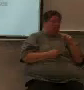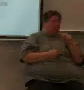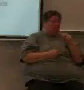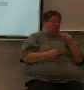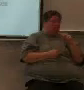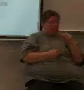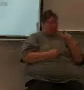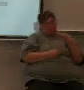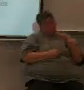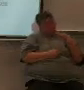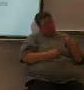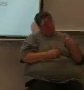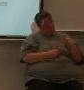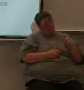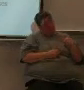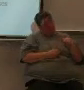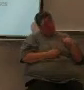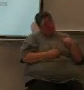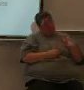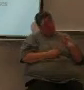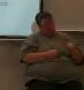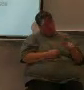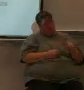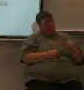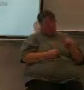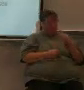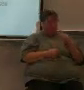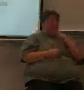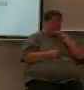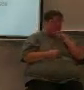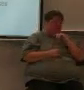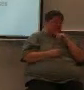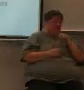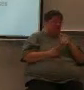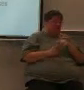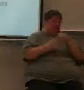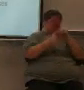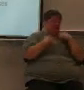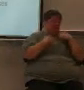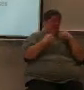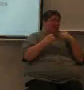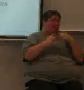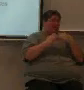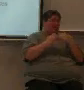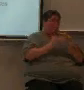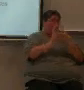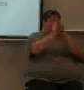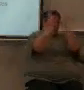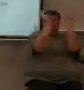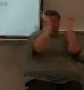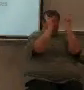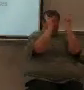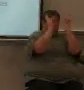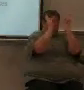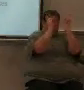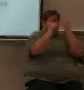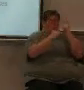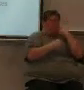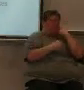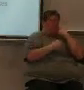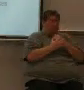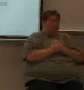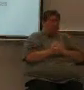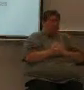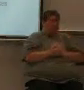these bioassessment tools for the particular area that you're in. In addition, organisms evolve to match their